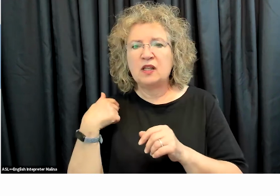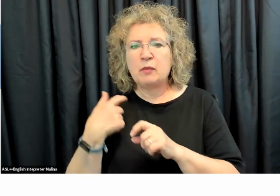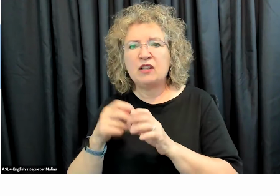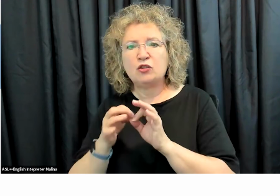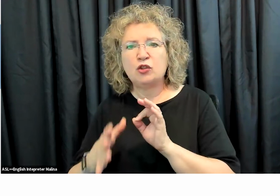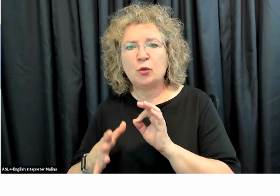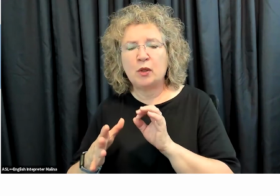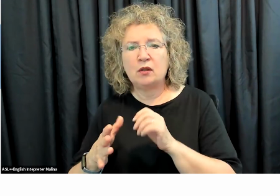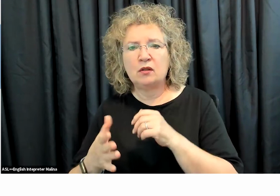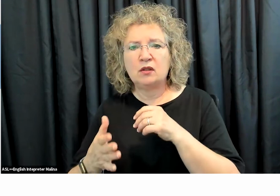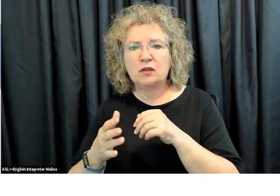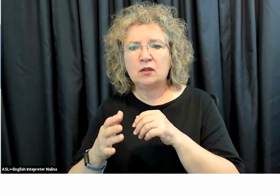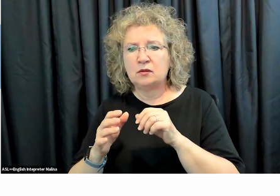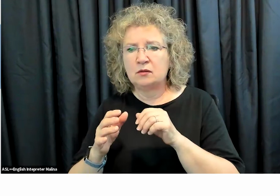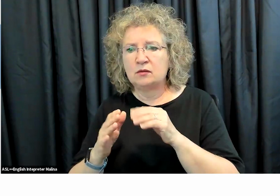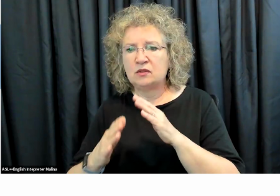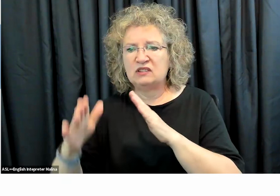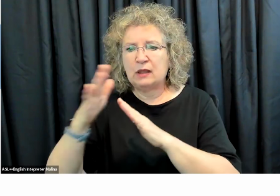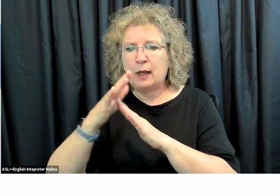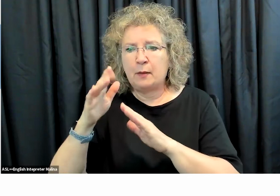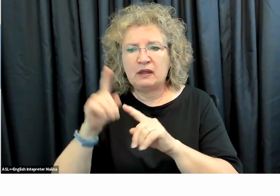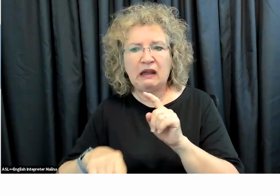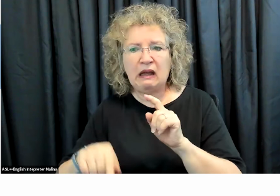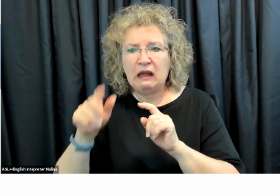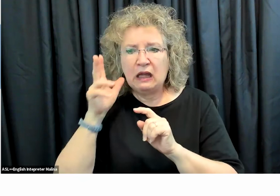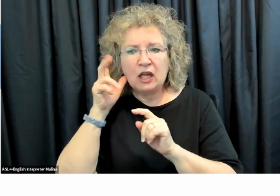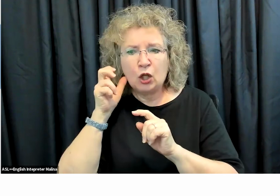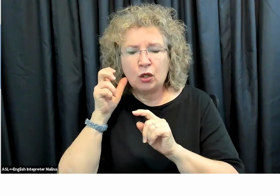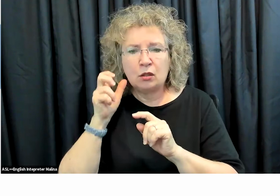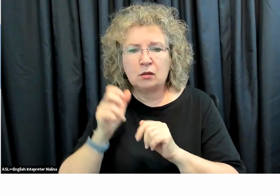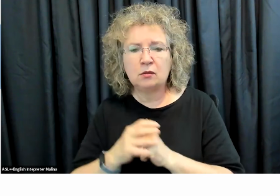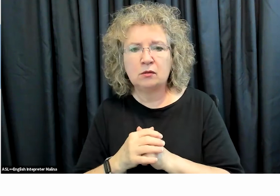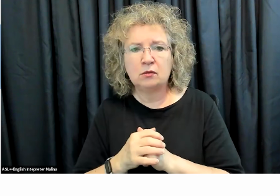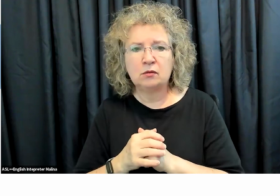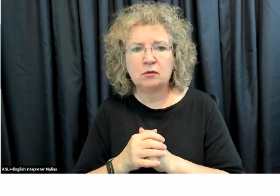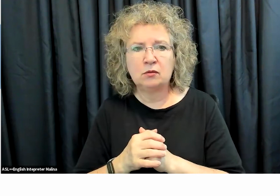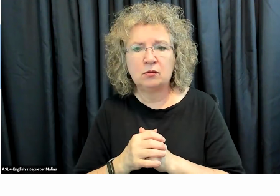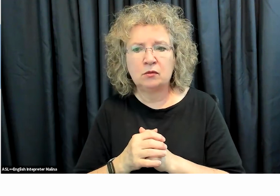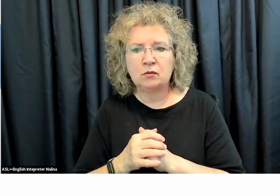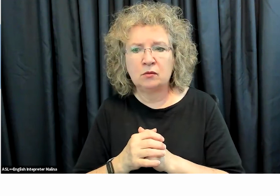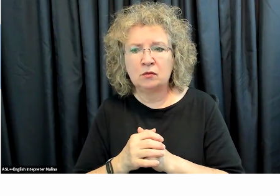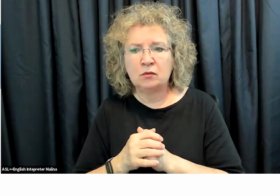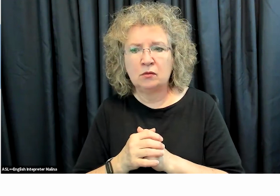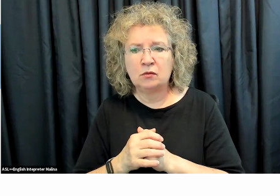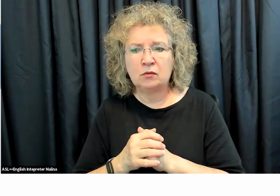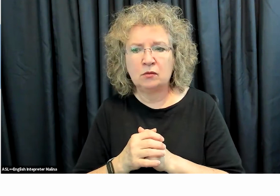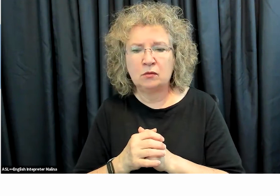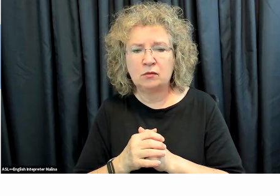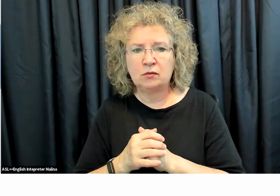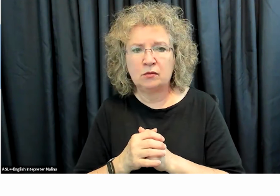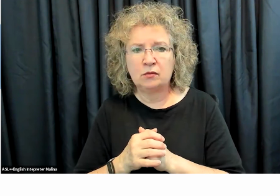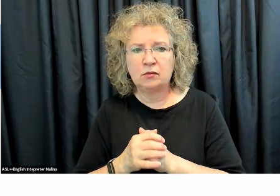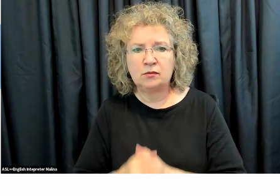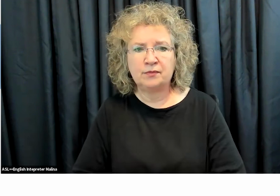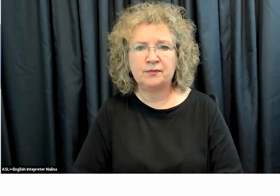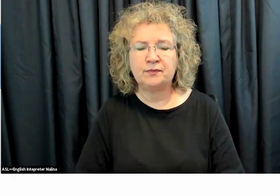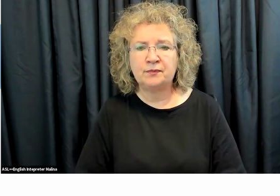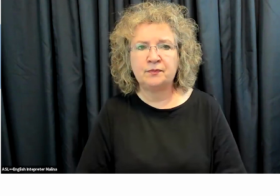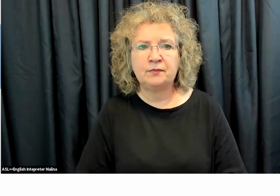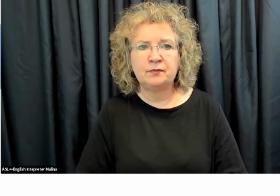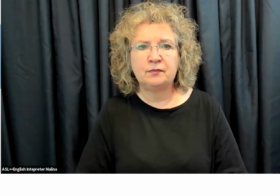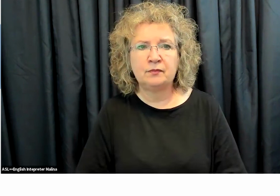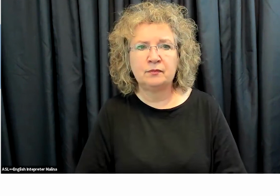about. Okay. I don't have a list of all of them. I can always get back. Typically, they're for things